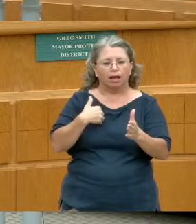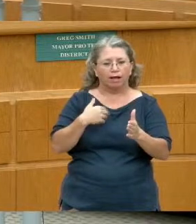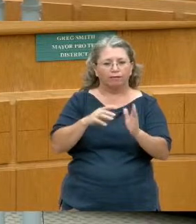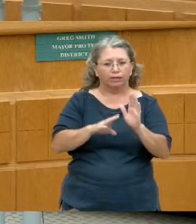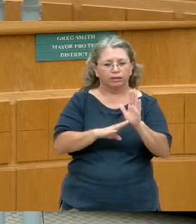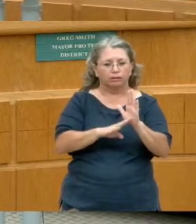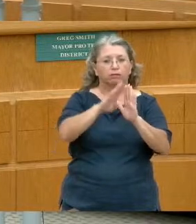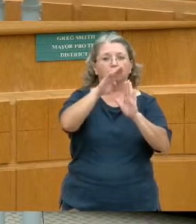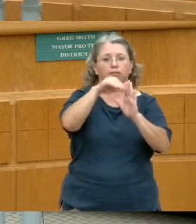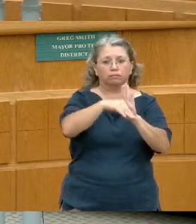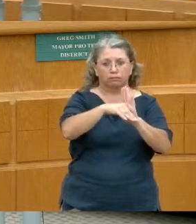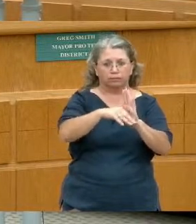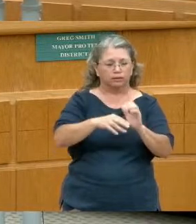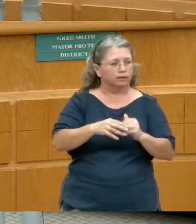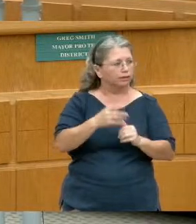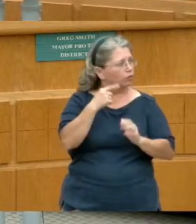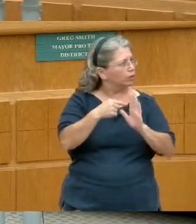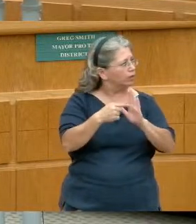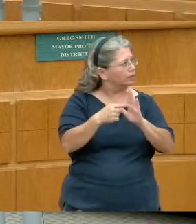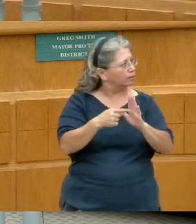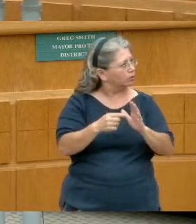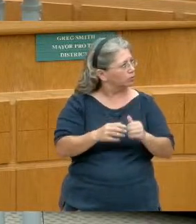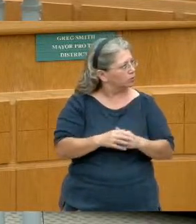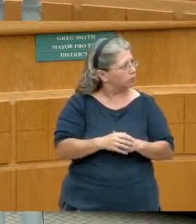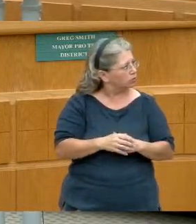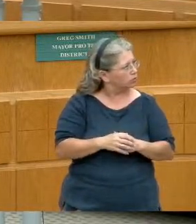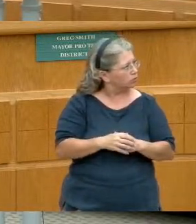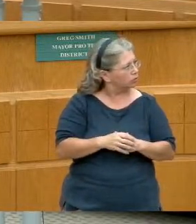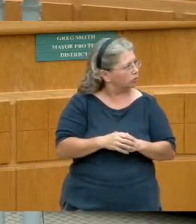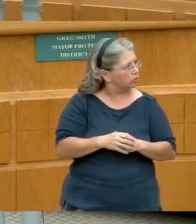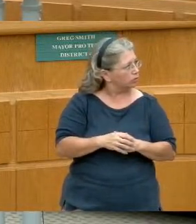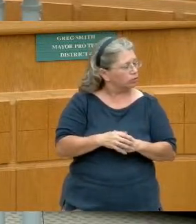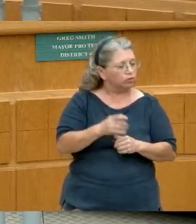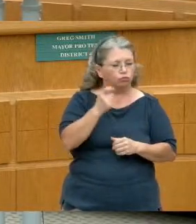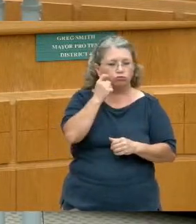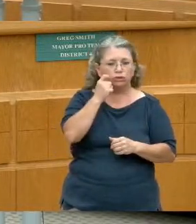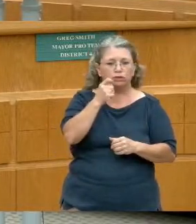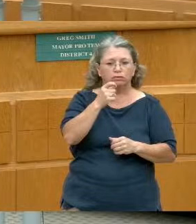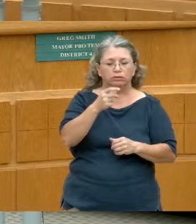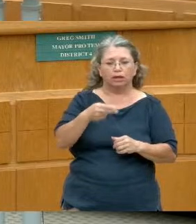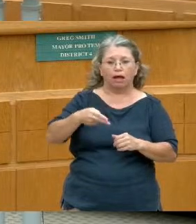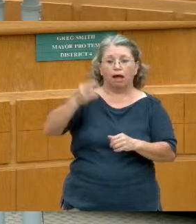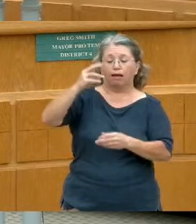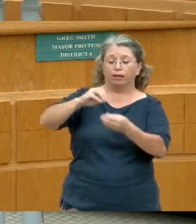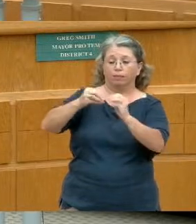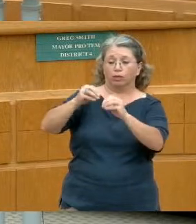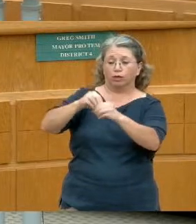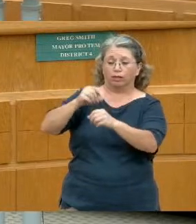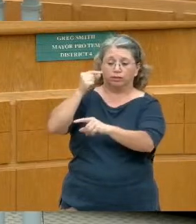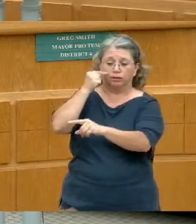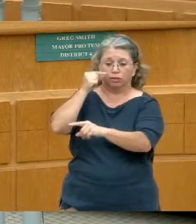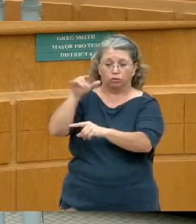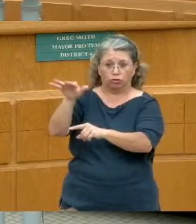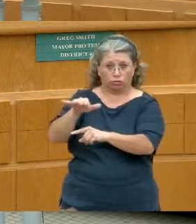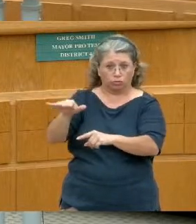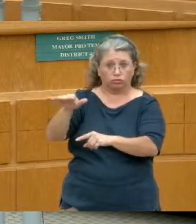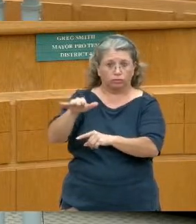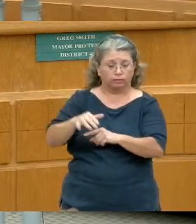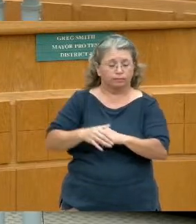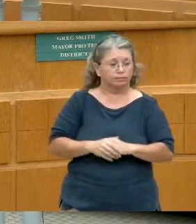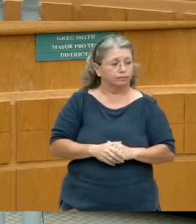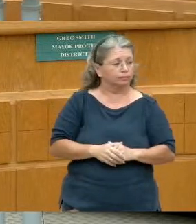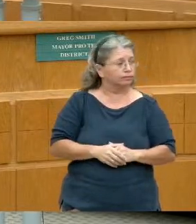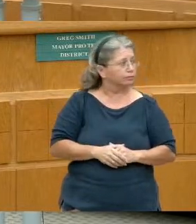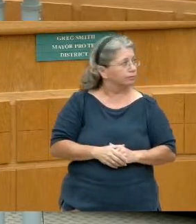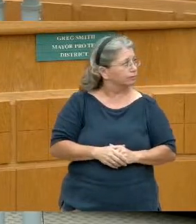point. So for example, recently there was a very high number of new cases in Bexar County. What we